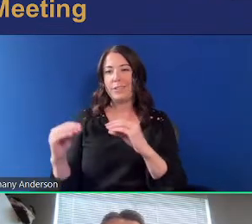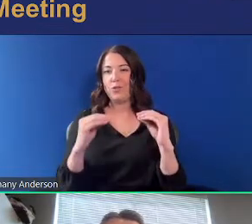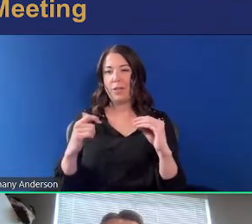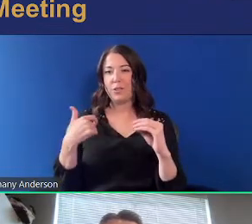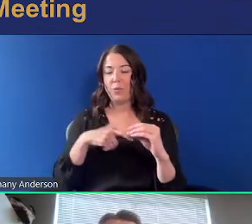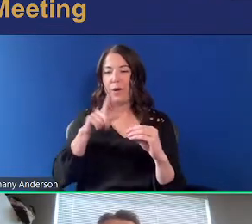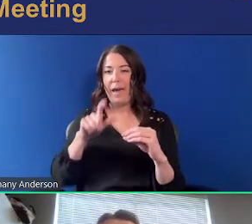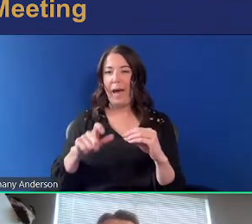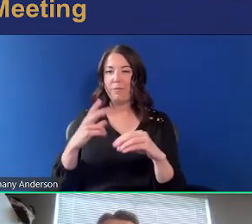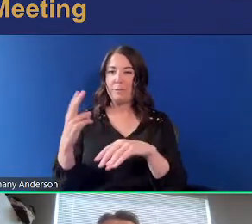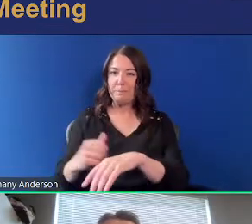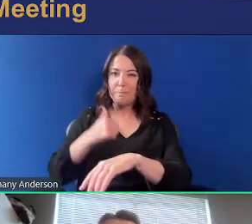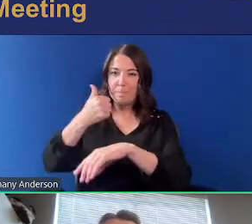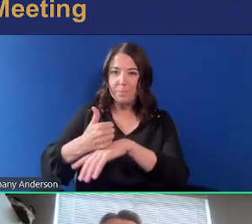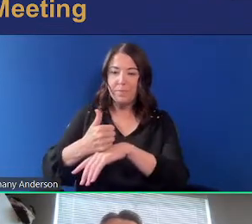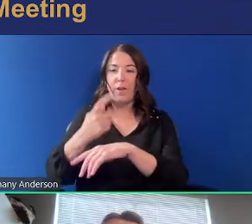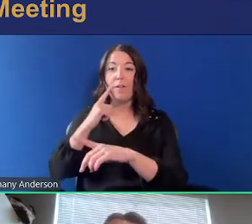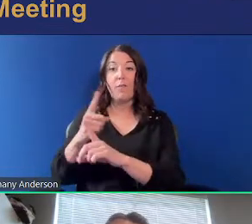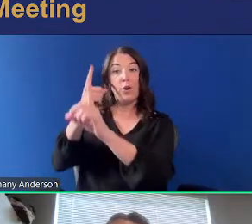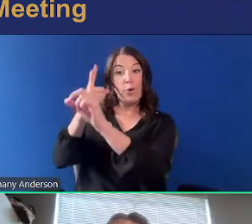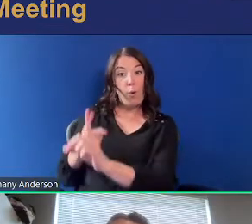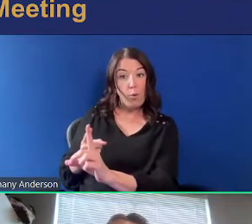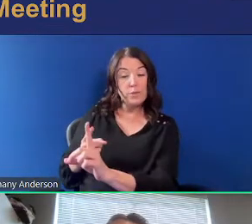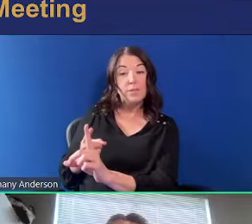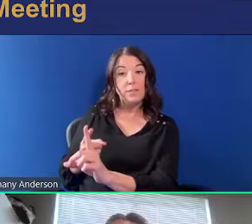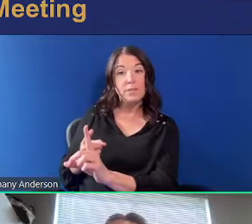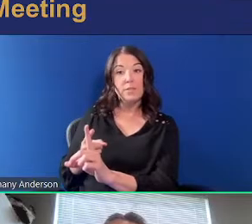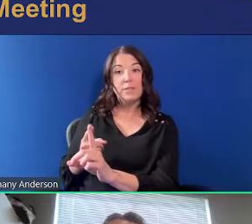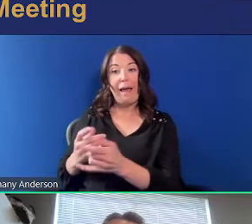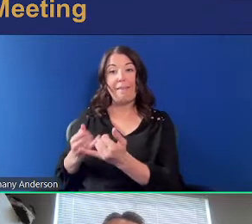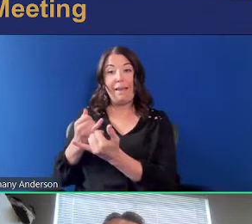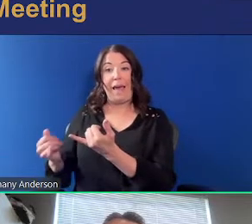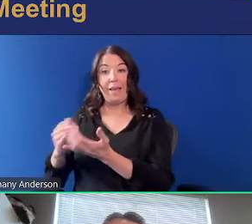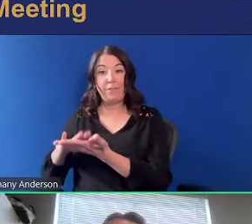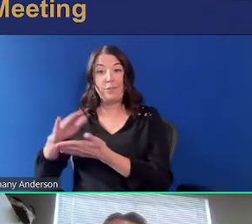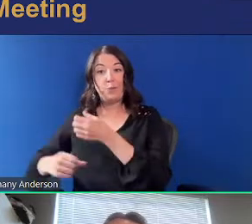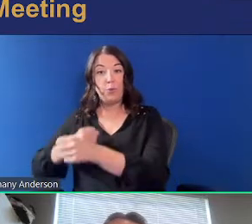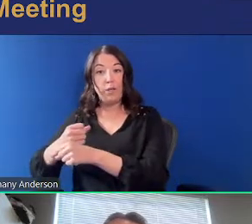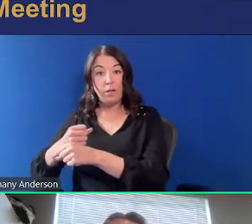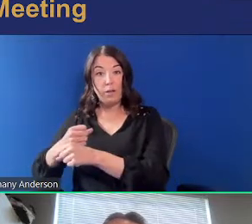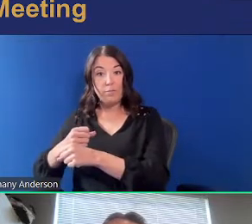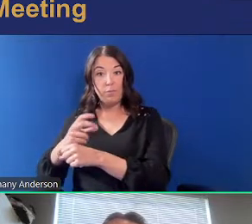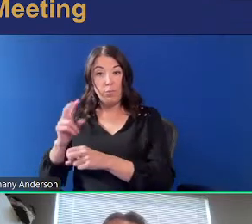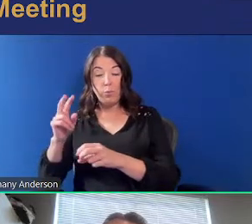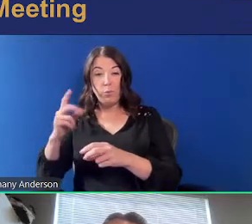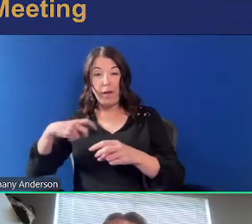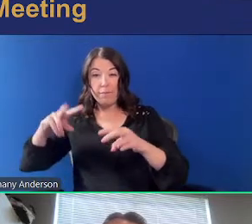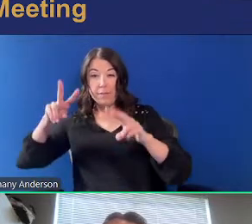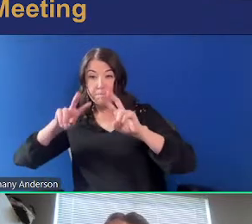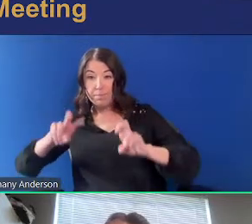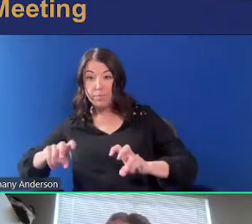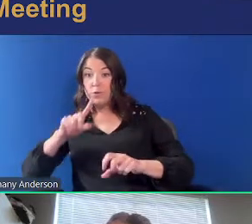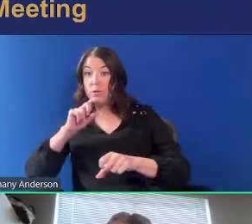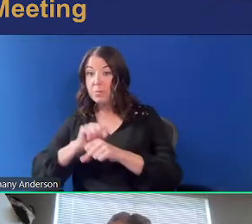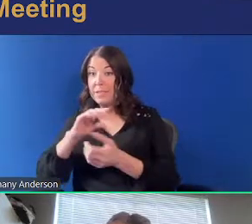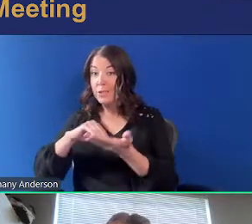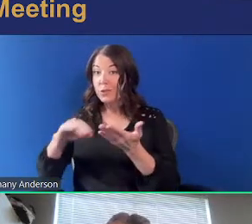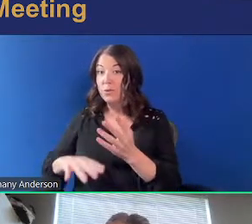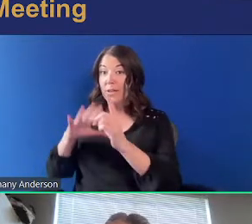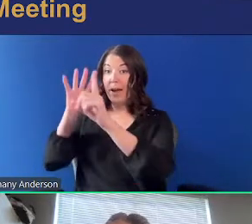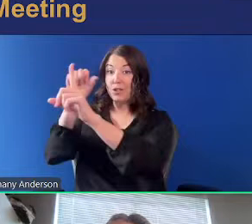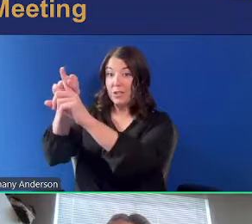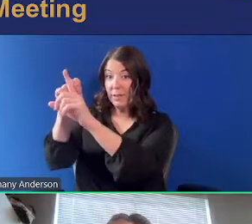these goals, at the end of the year, are we achieving? Is the student achieving that? Are the goals